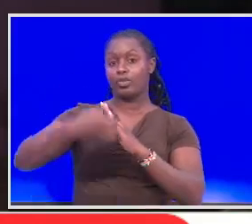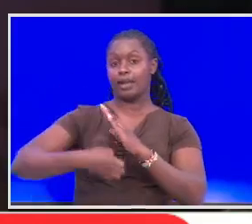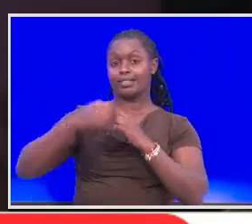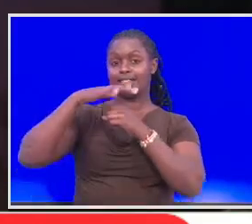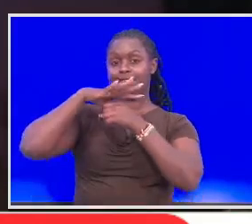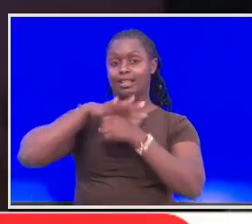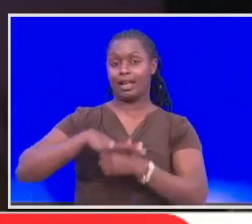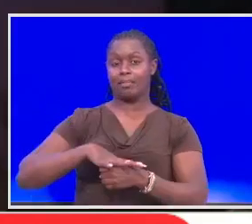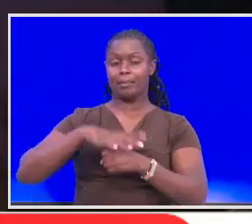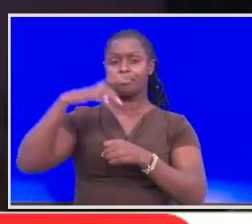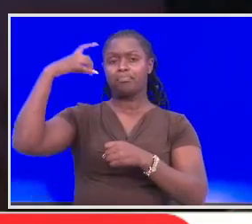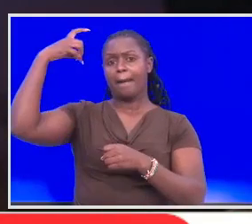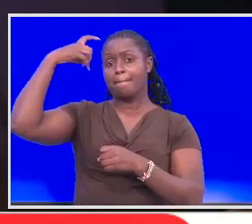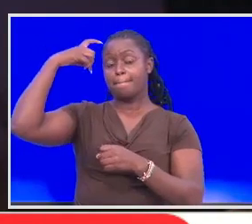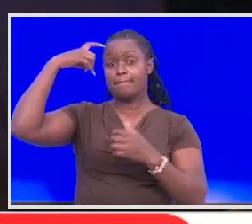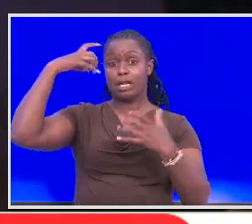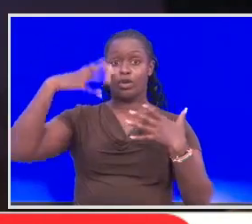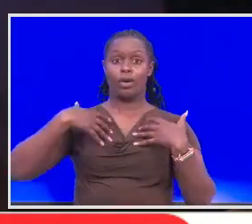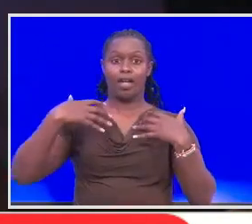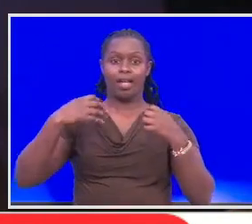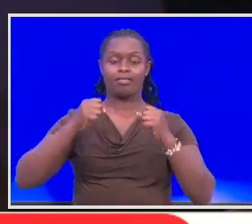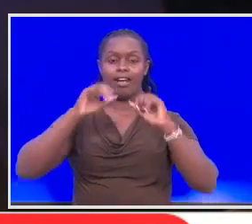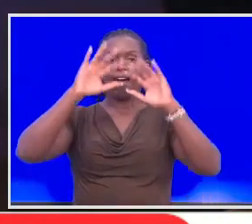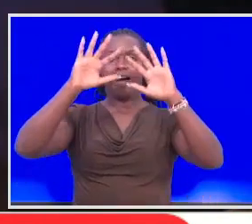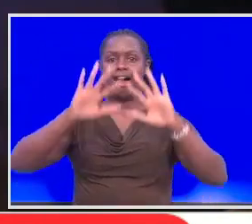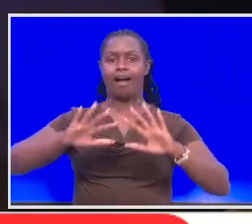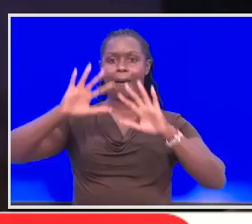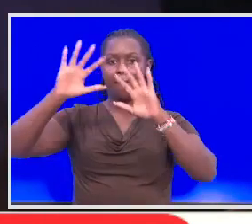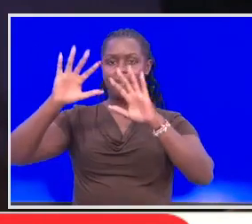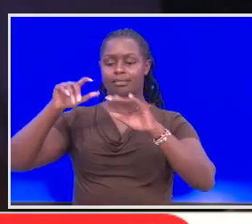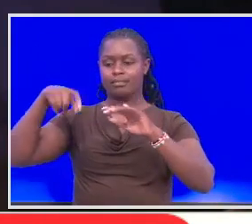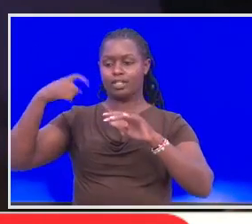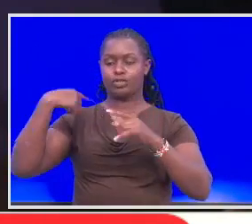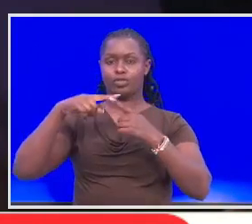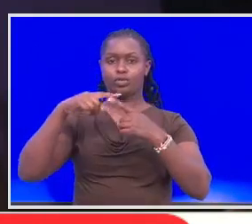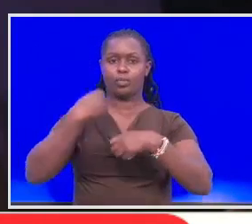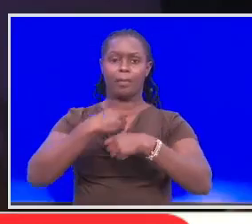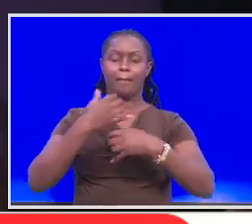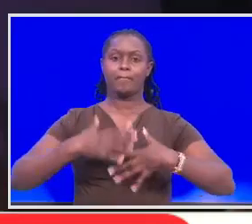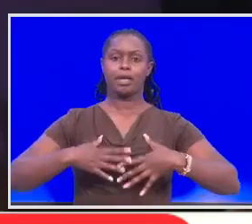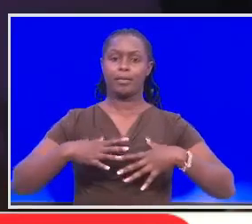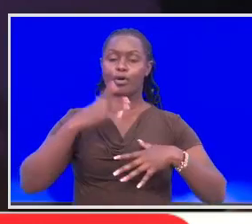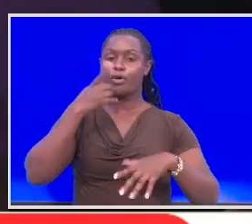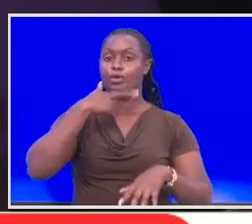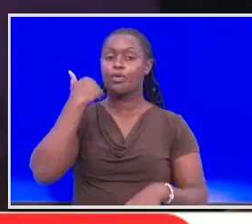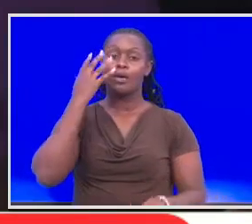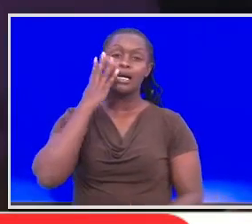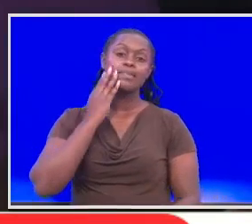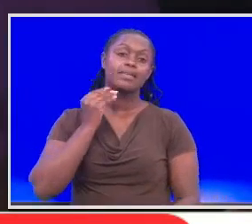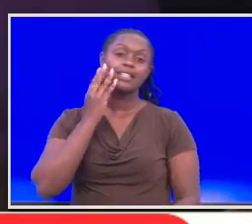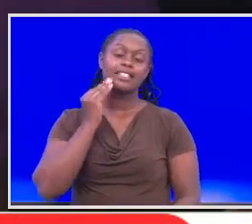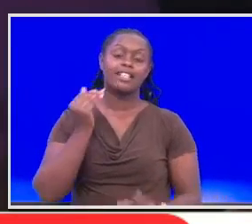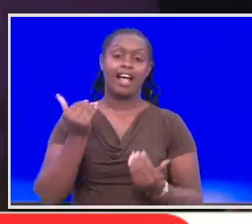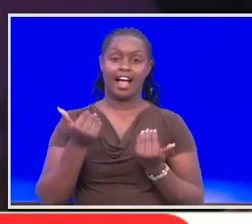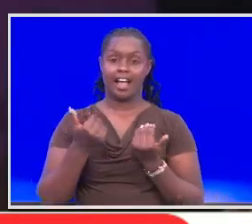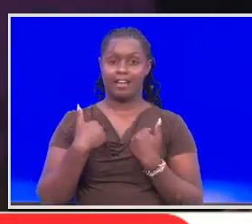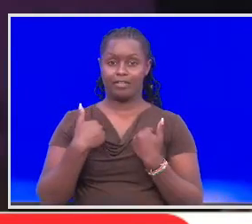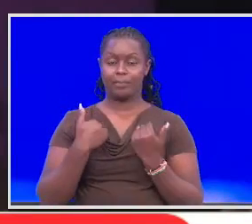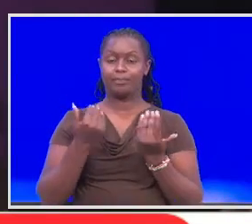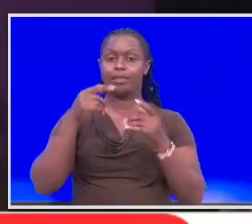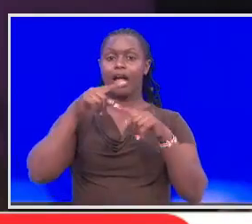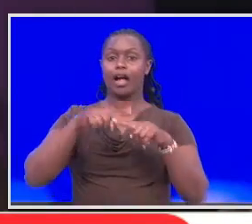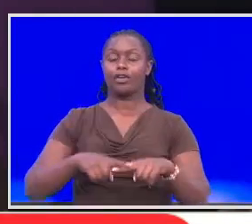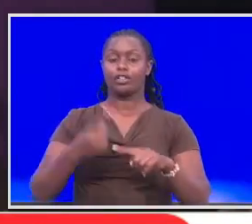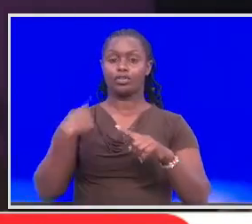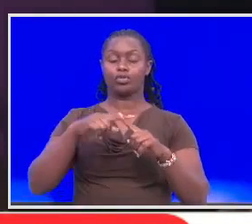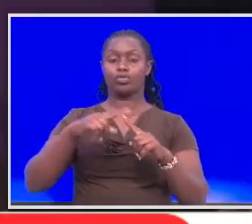means the need to put at the forefront persons with lived experiences of the illness. Now, this is according to mental health